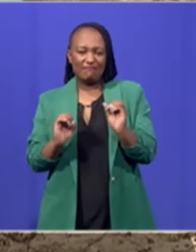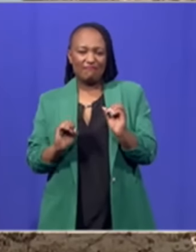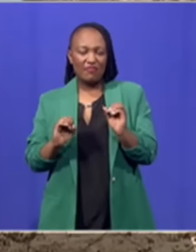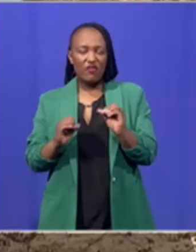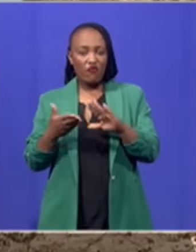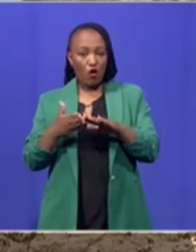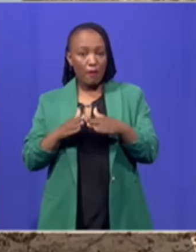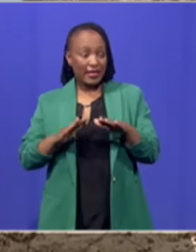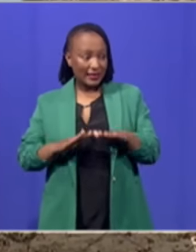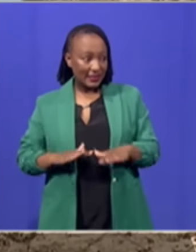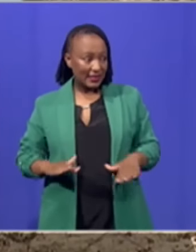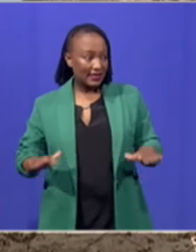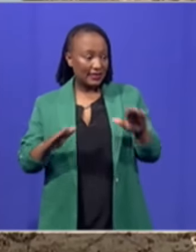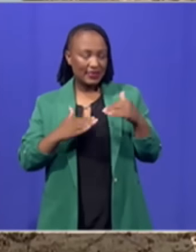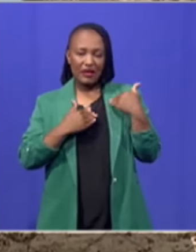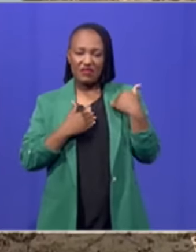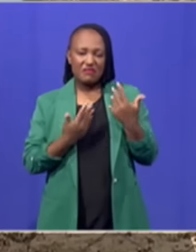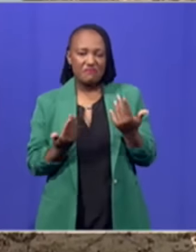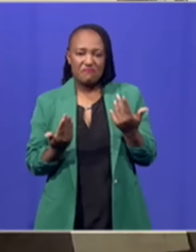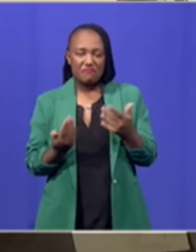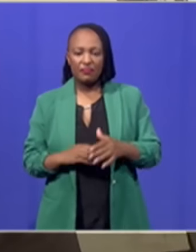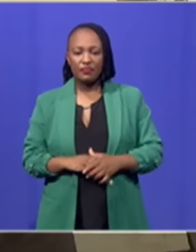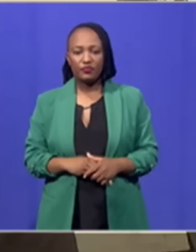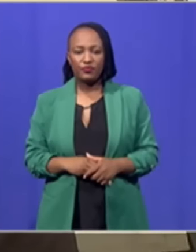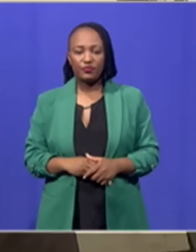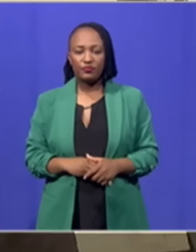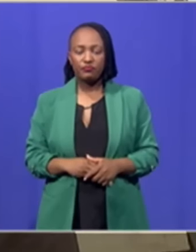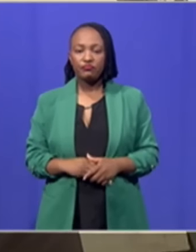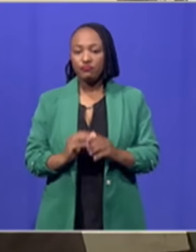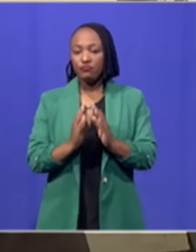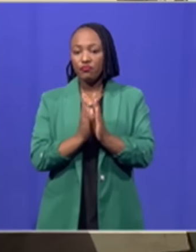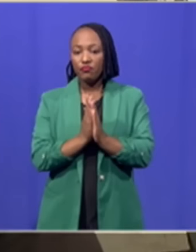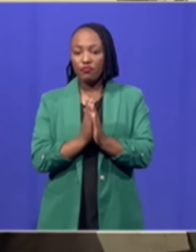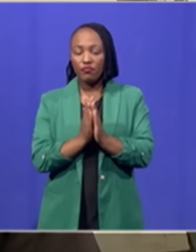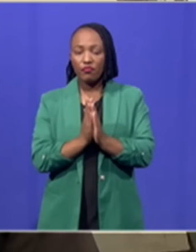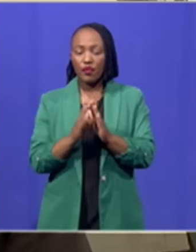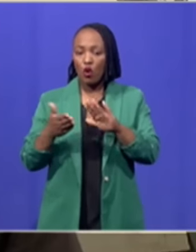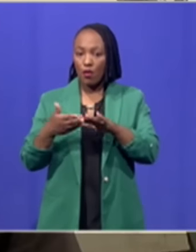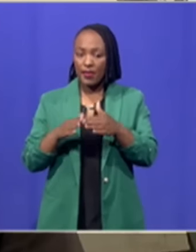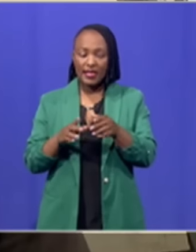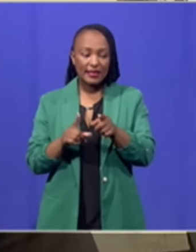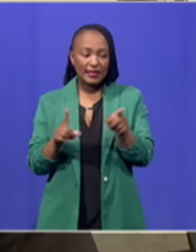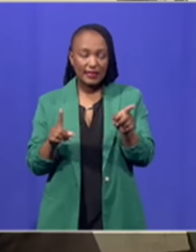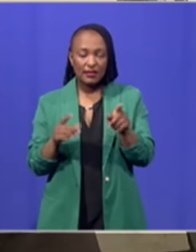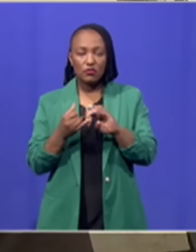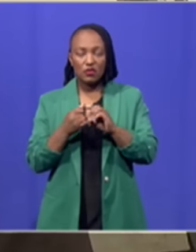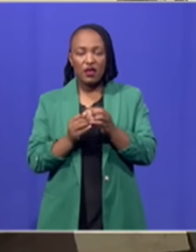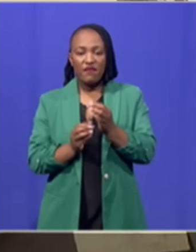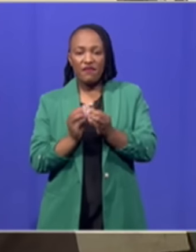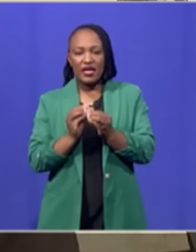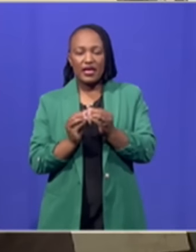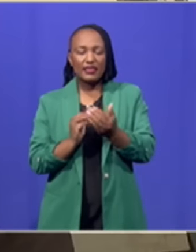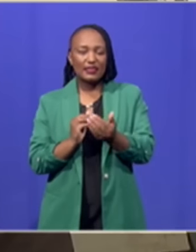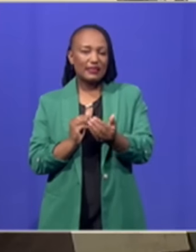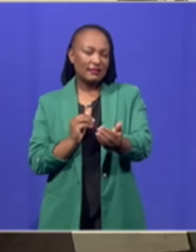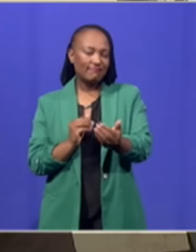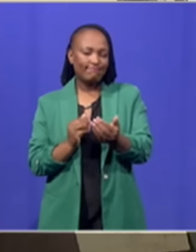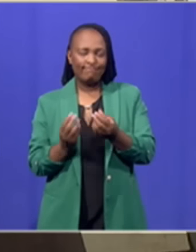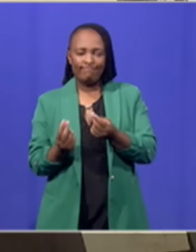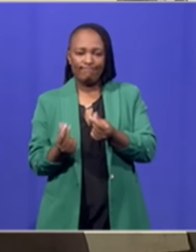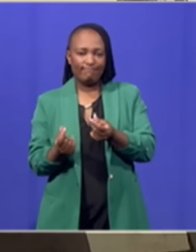ba baahi. Re kopa community ba leke ho lokisa taba tsa bona le sephetho ka